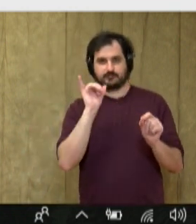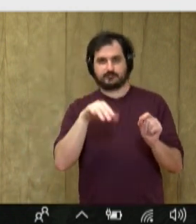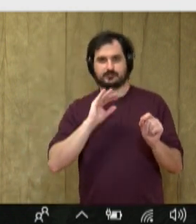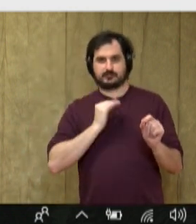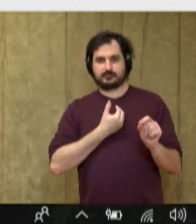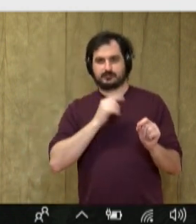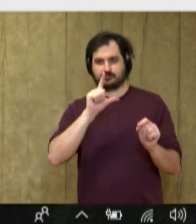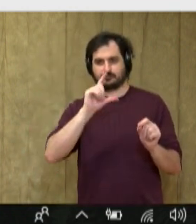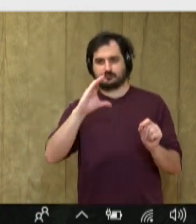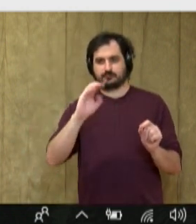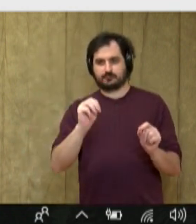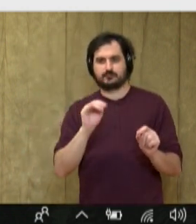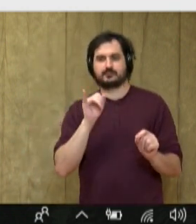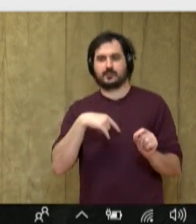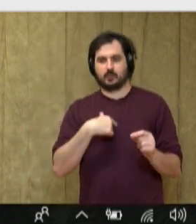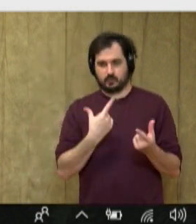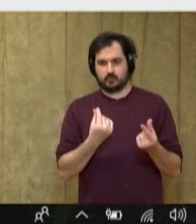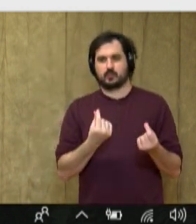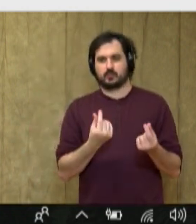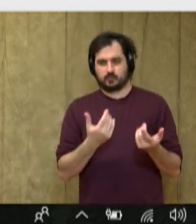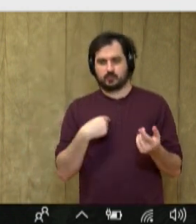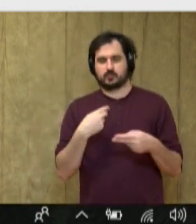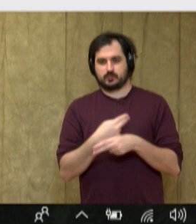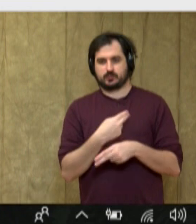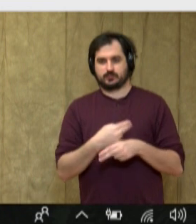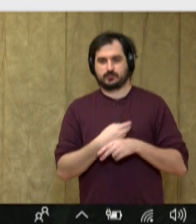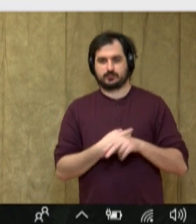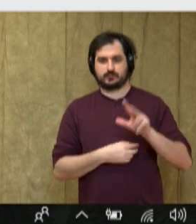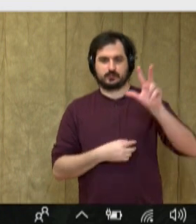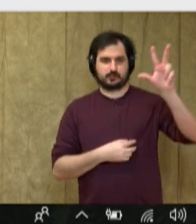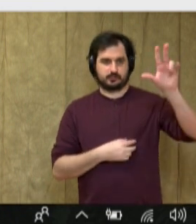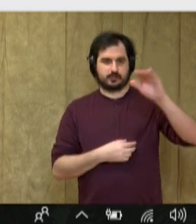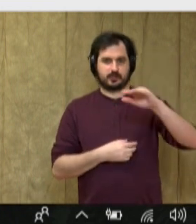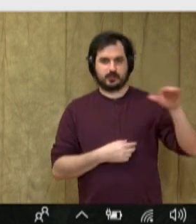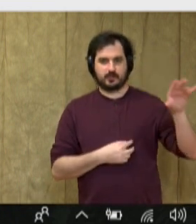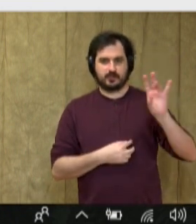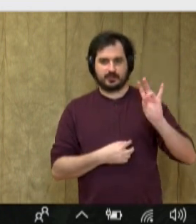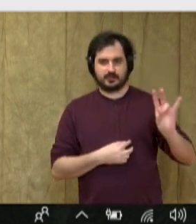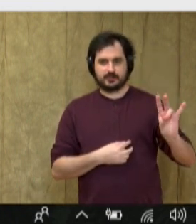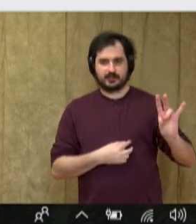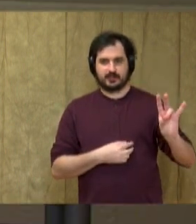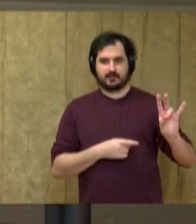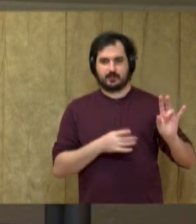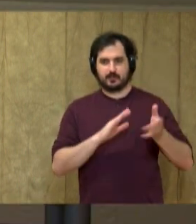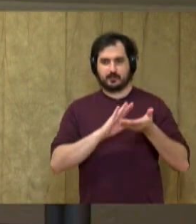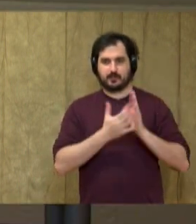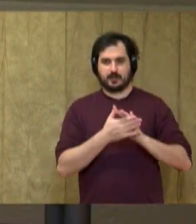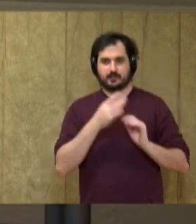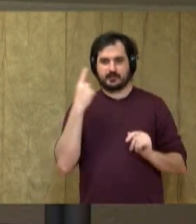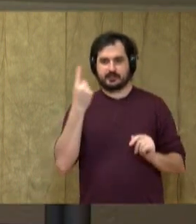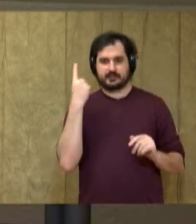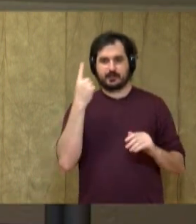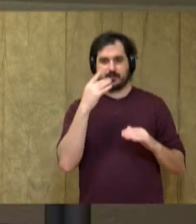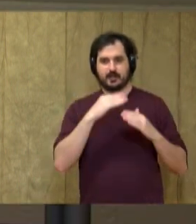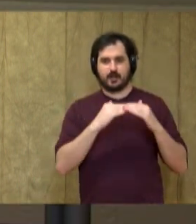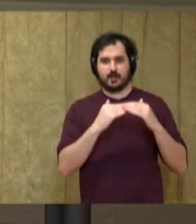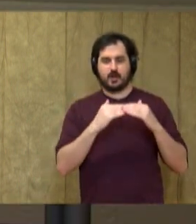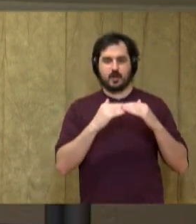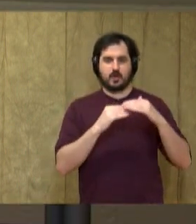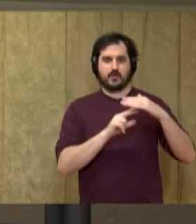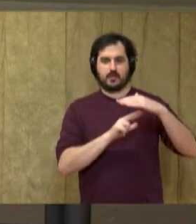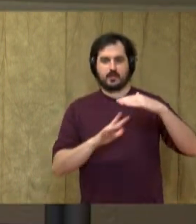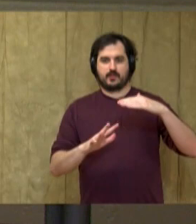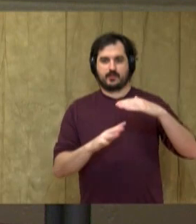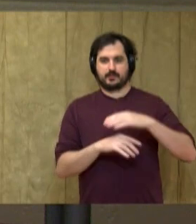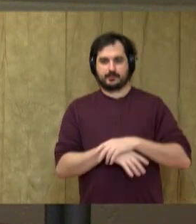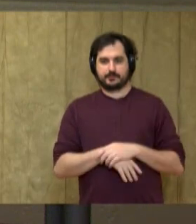multiple, so that's what we'll use. So I have 3/7, and that's going to become something over 35. And